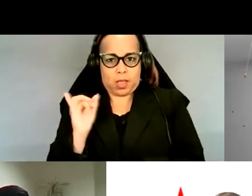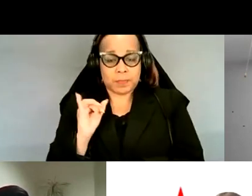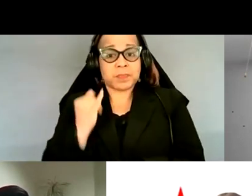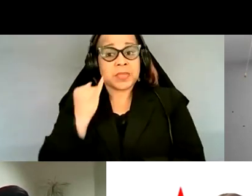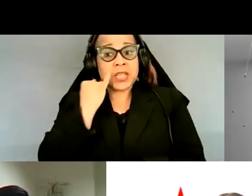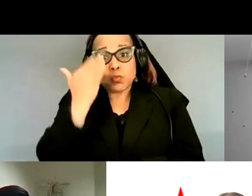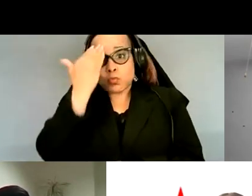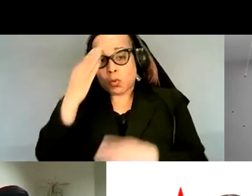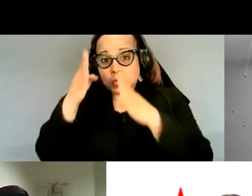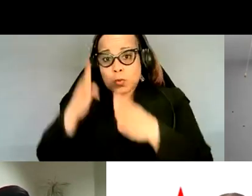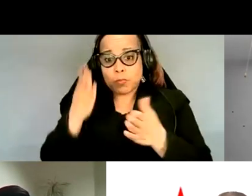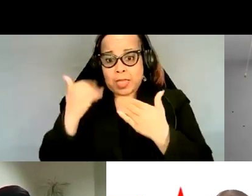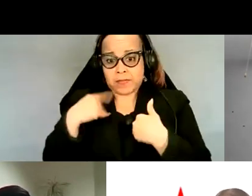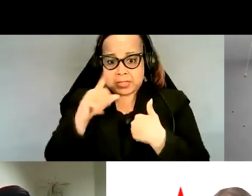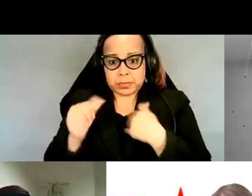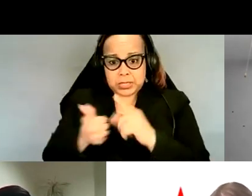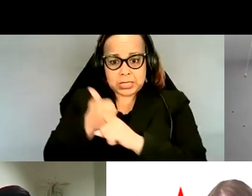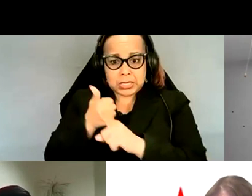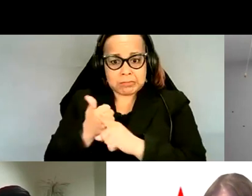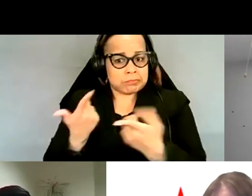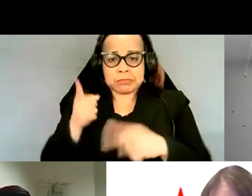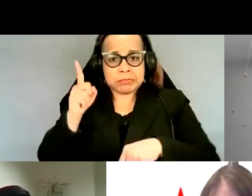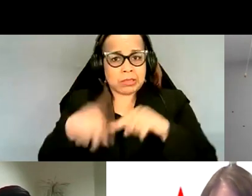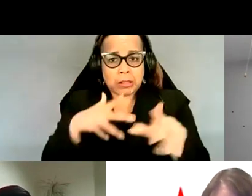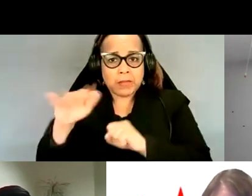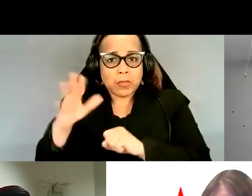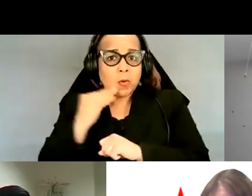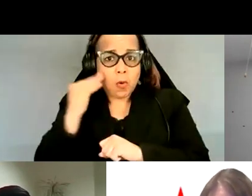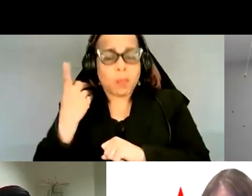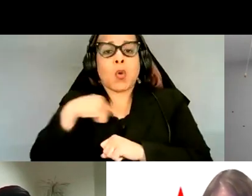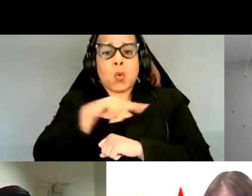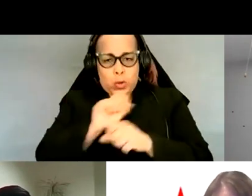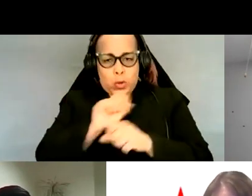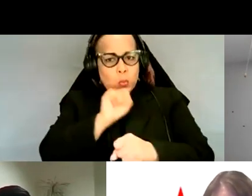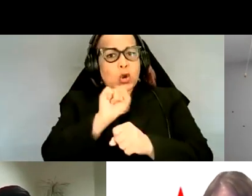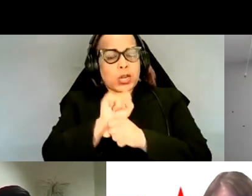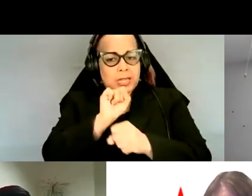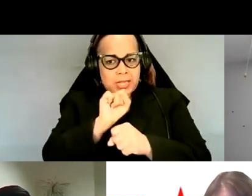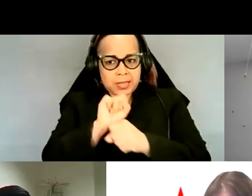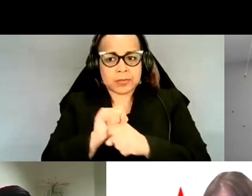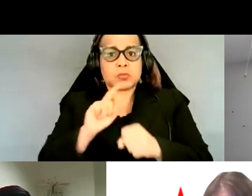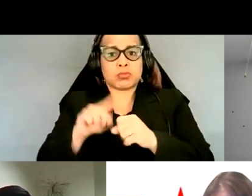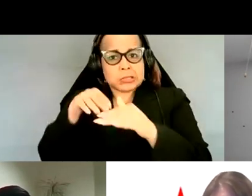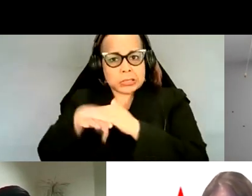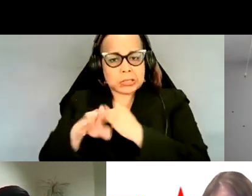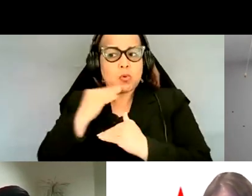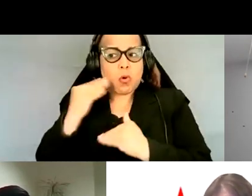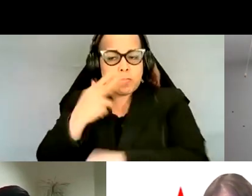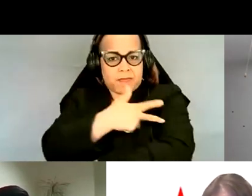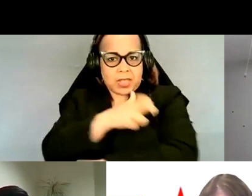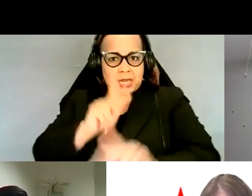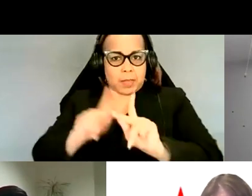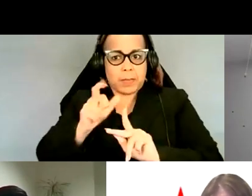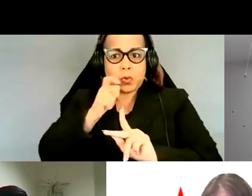know someone who may have a disability and is not able to leave the home, again, we are working to get into homes and vaccinate people who meet